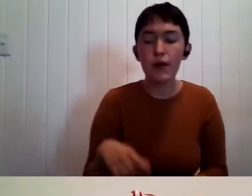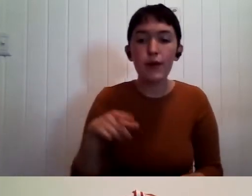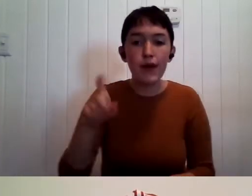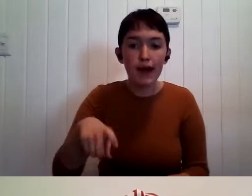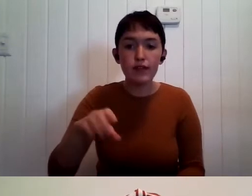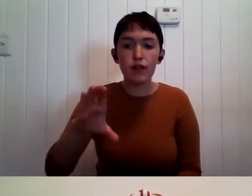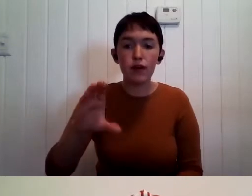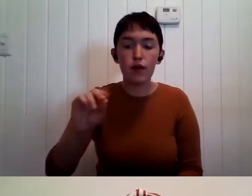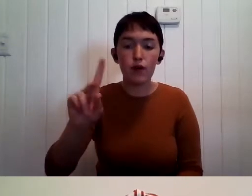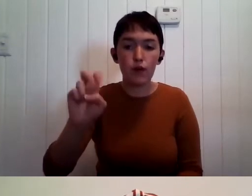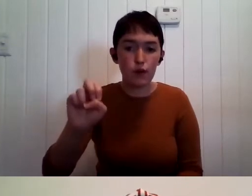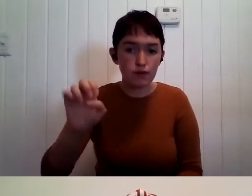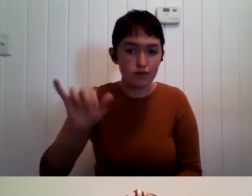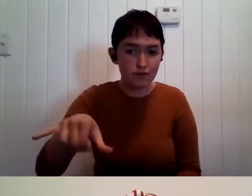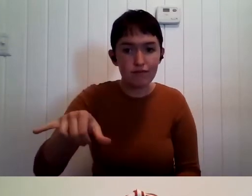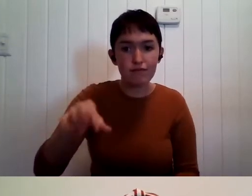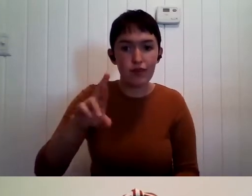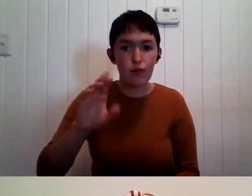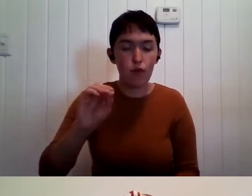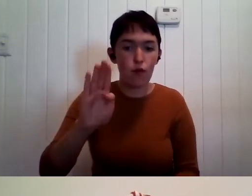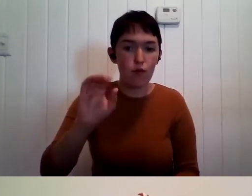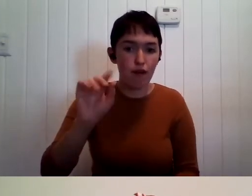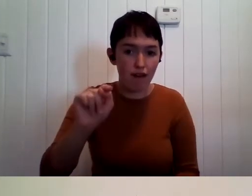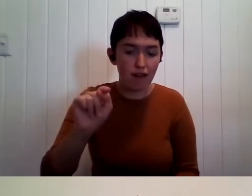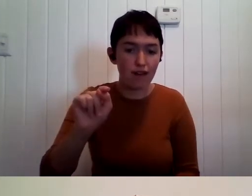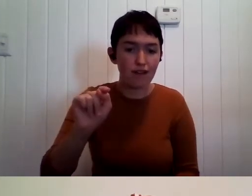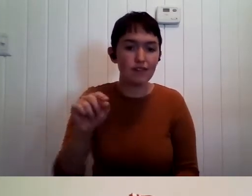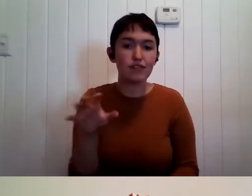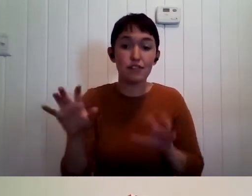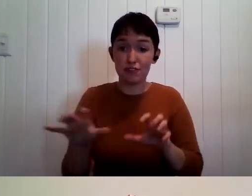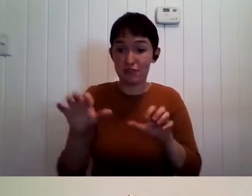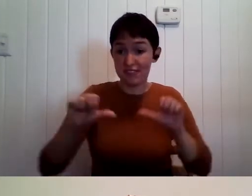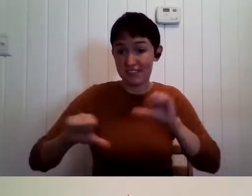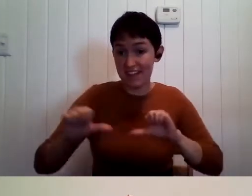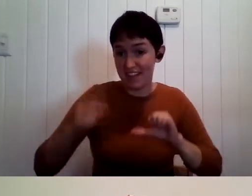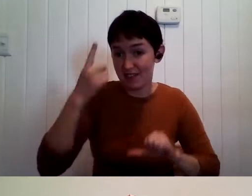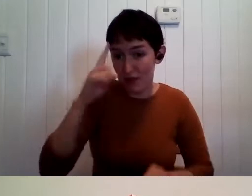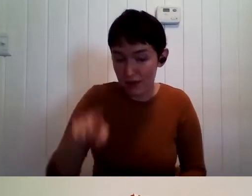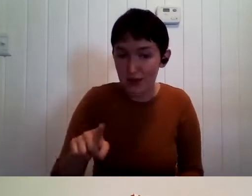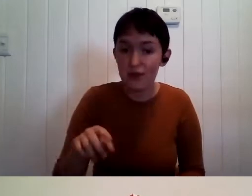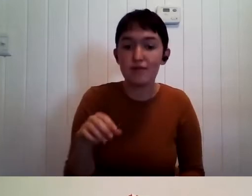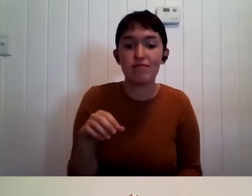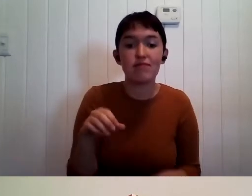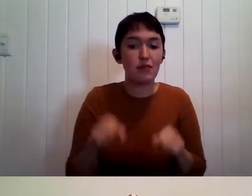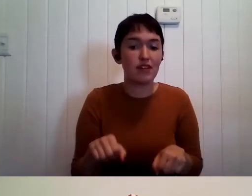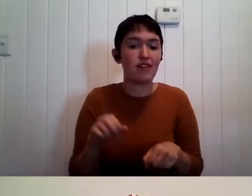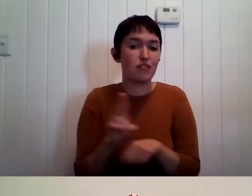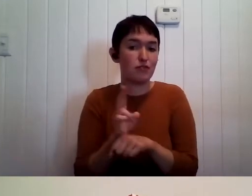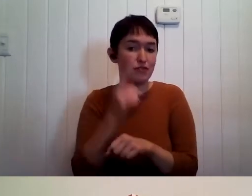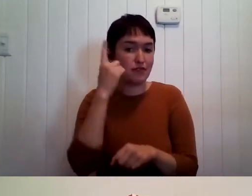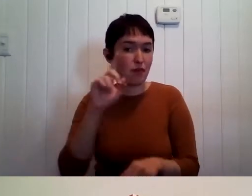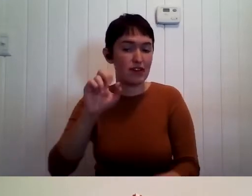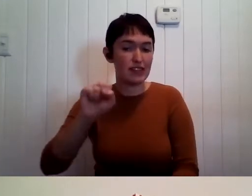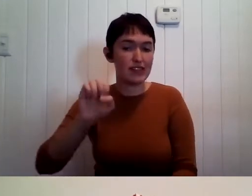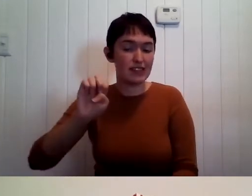robot to do science for you, and then you can put that on a sequencer and find out the answer there. So I